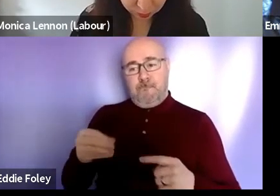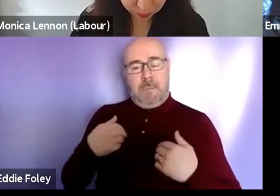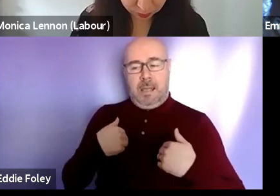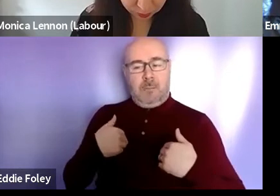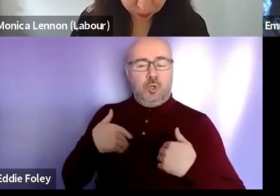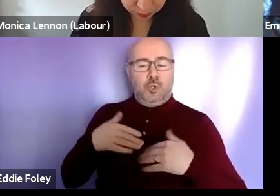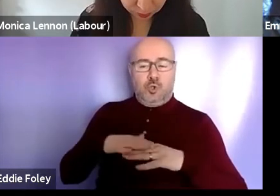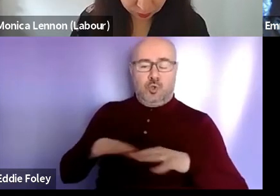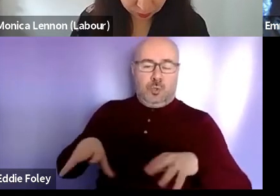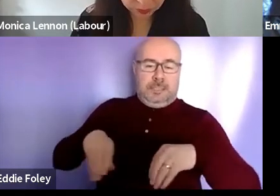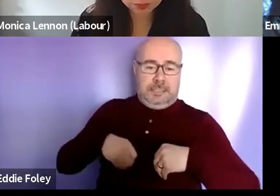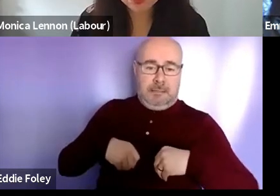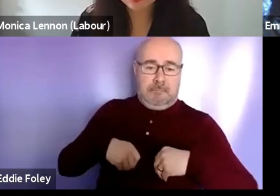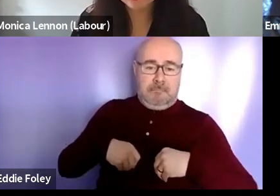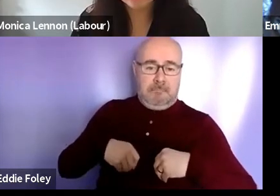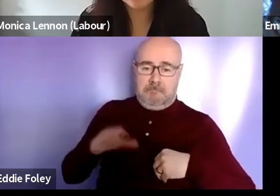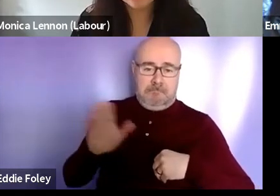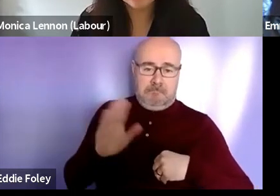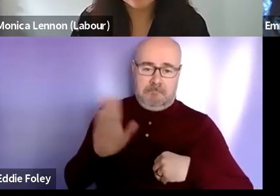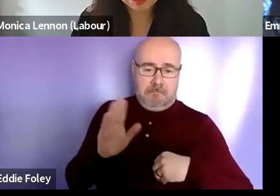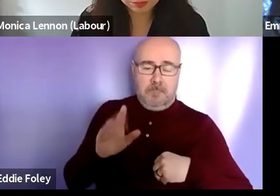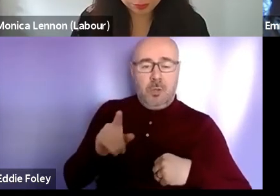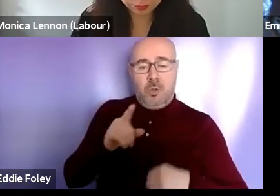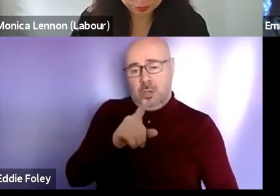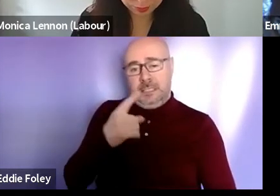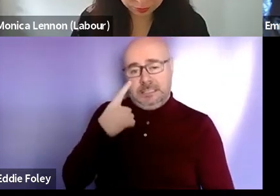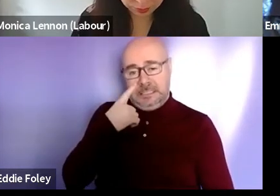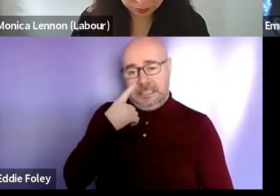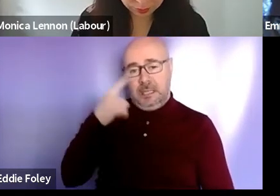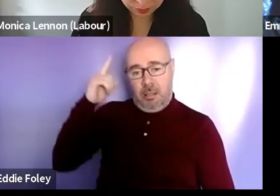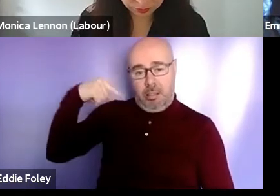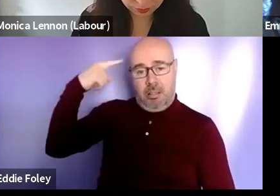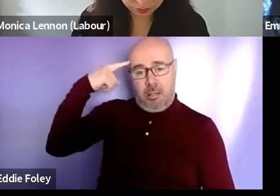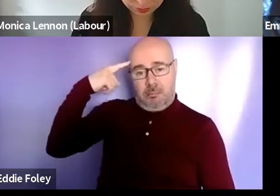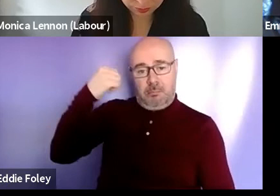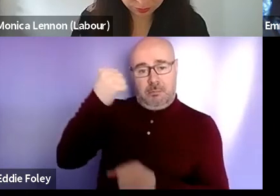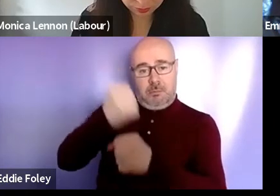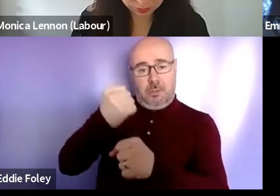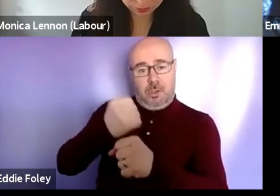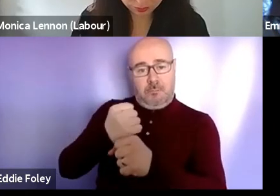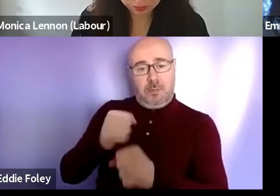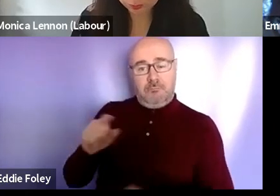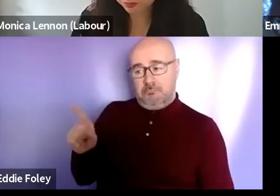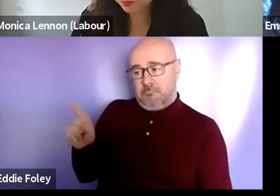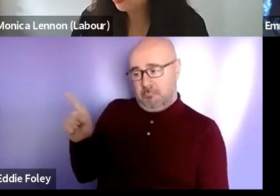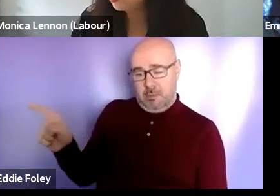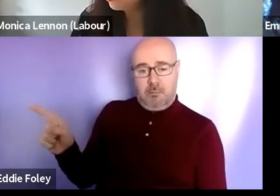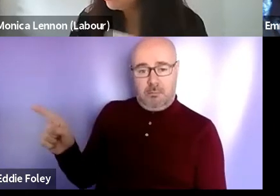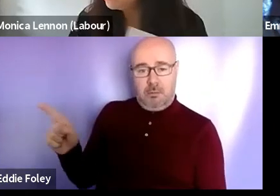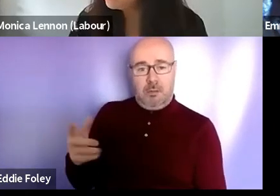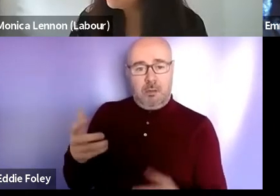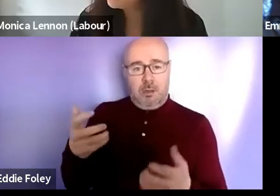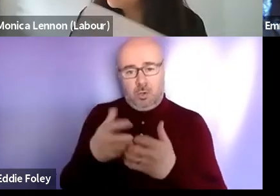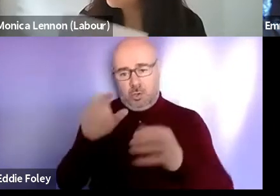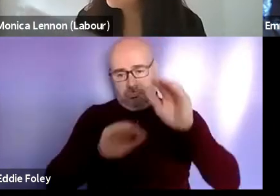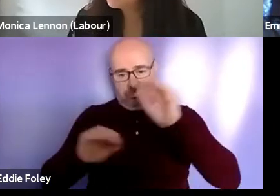in London have done around benefits, around delivering things, particularly